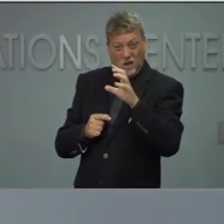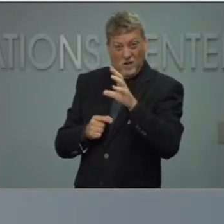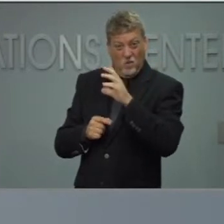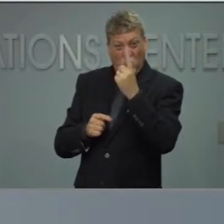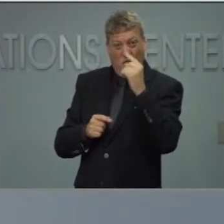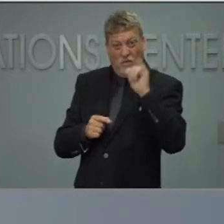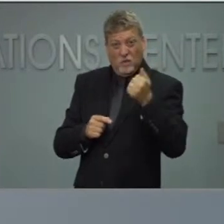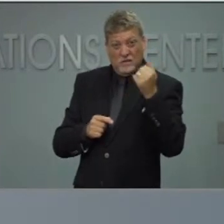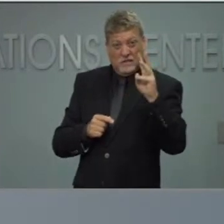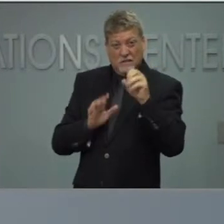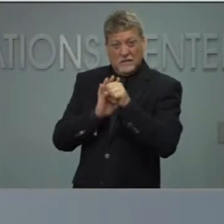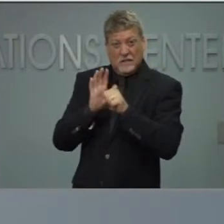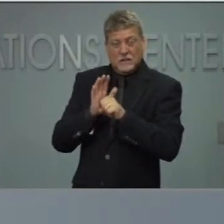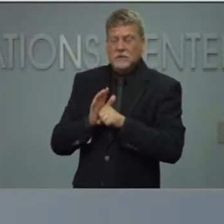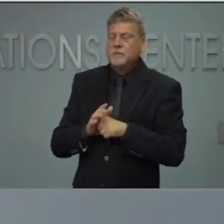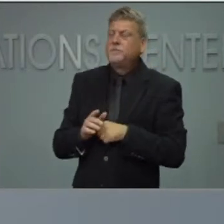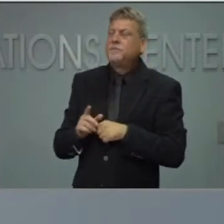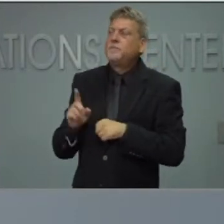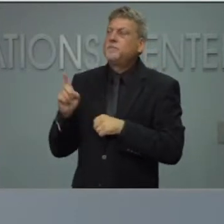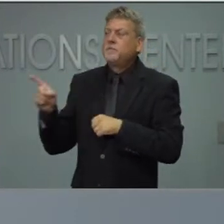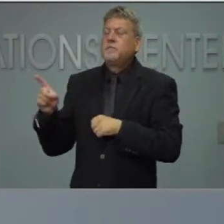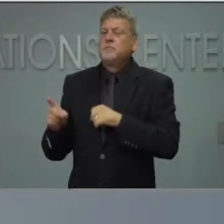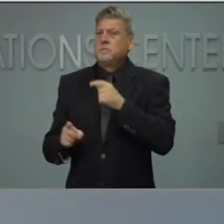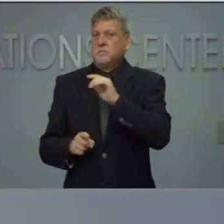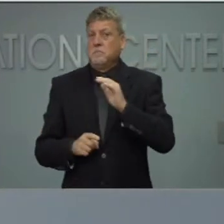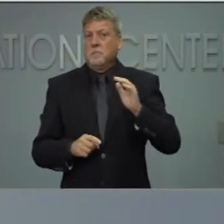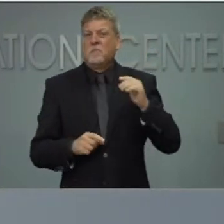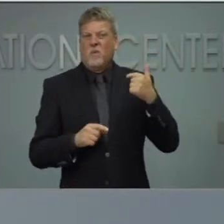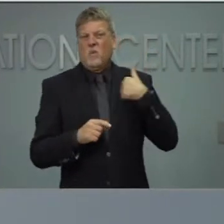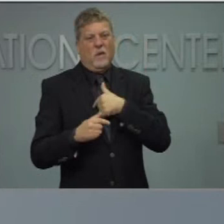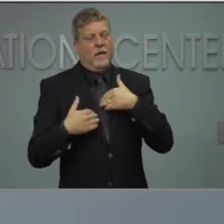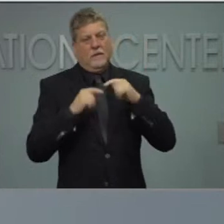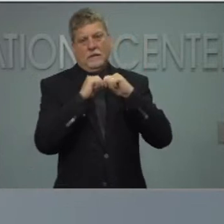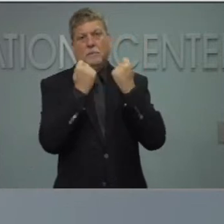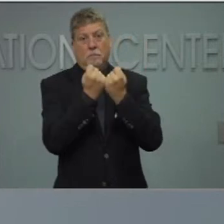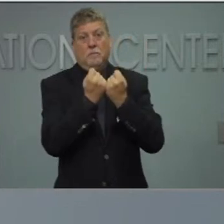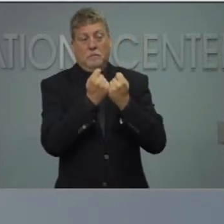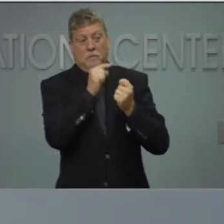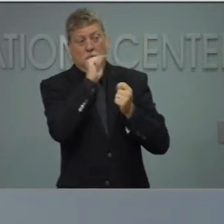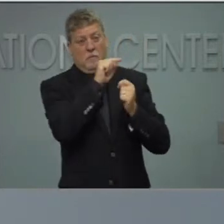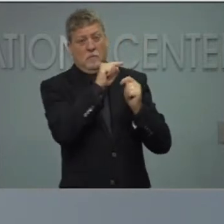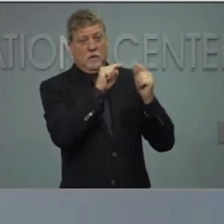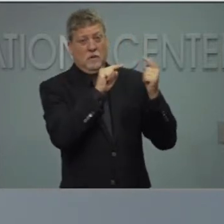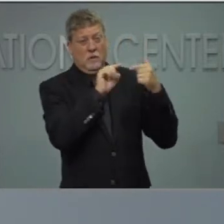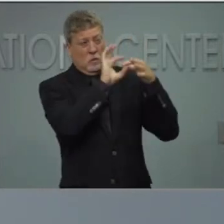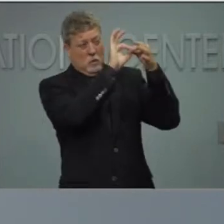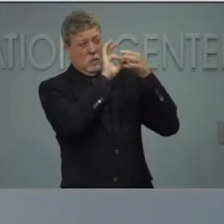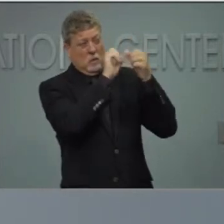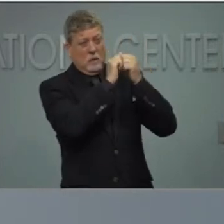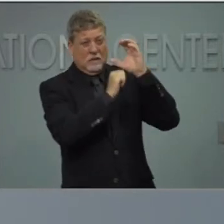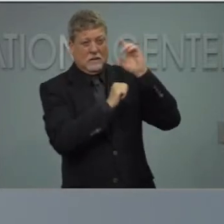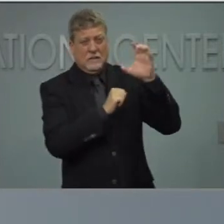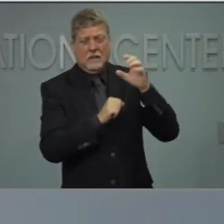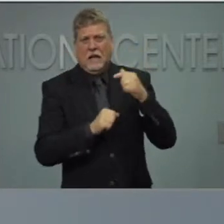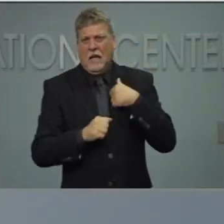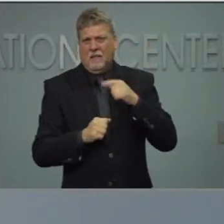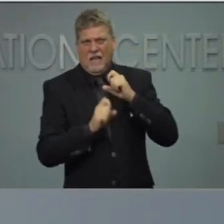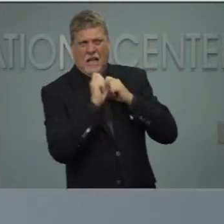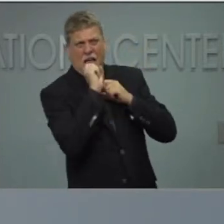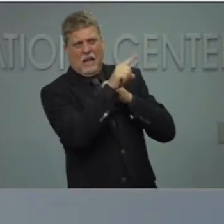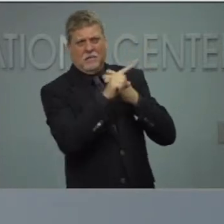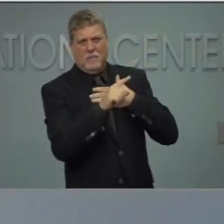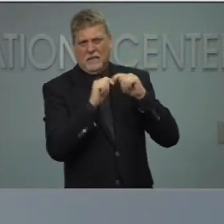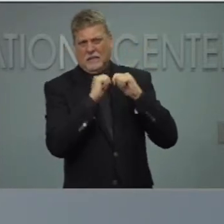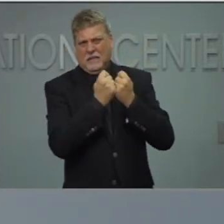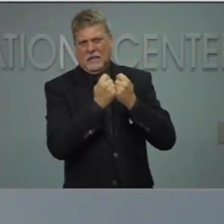if so? I'd have to go back to my team on that. We obviously work incredibly closely with CDC, so I'm not sure on that point, but let us go back to our team and I'll follow up with